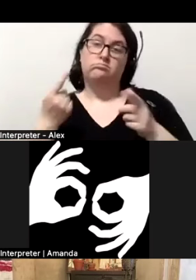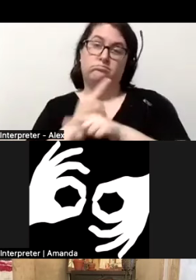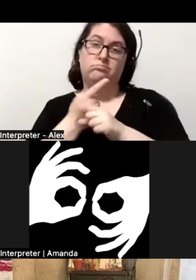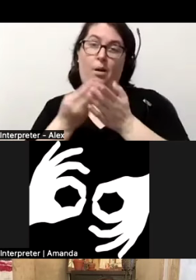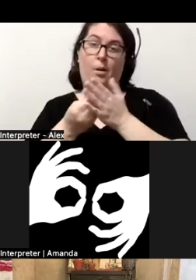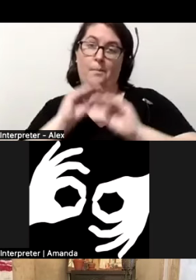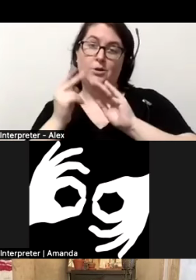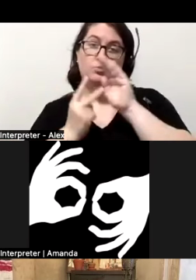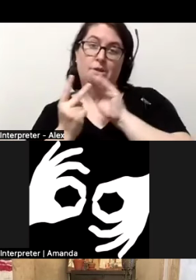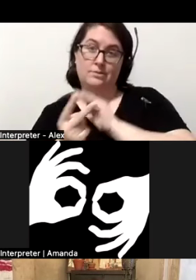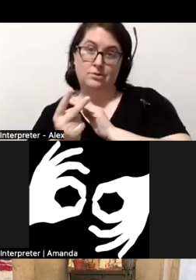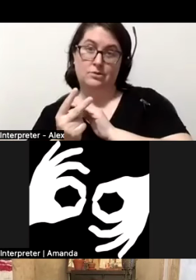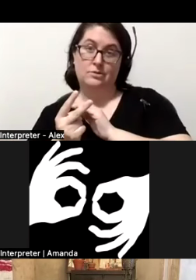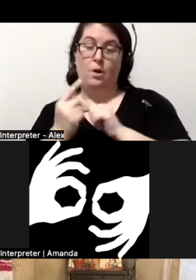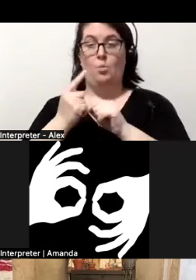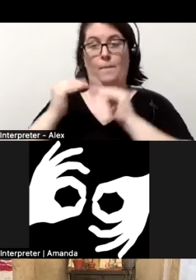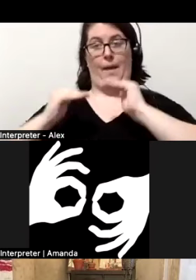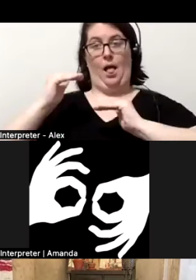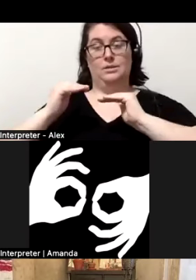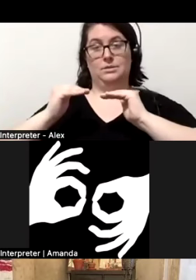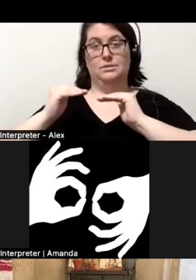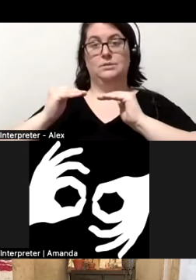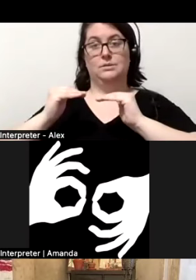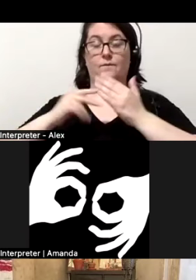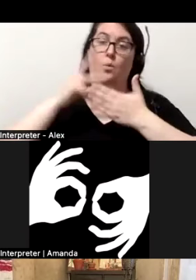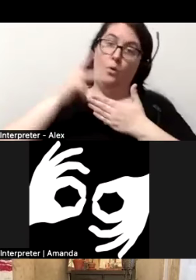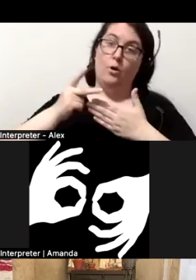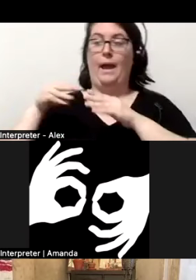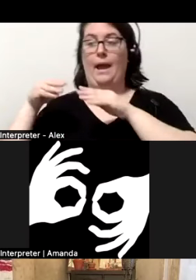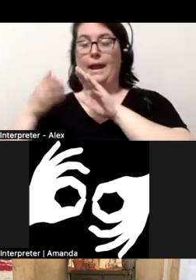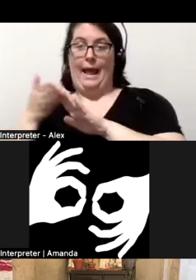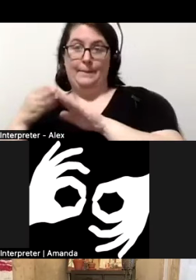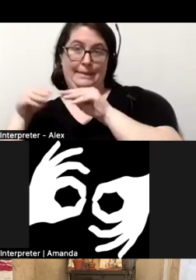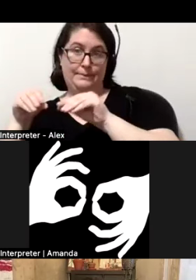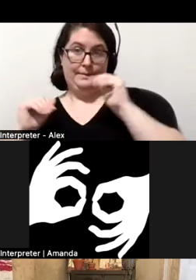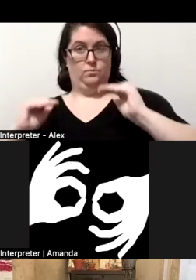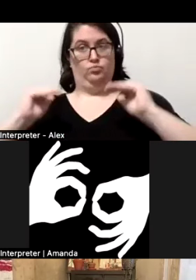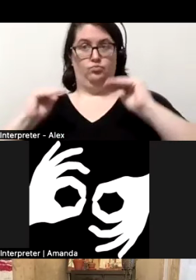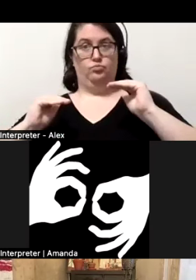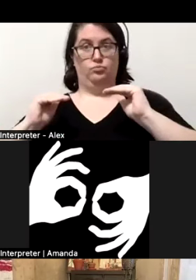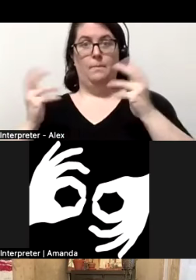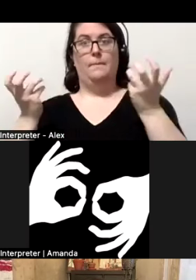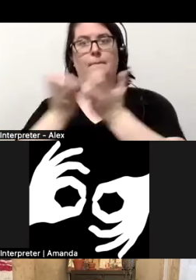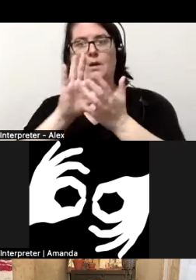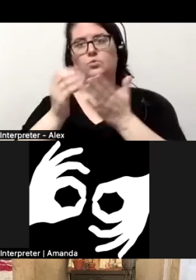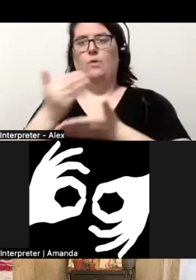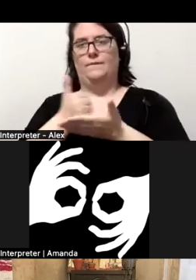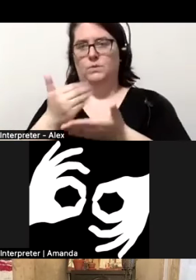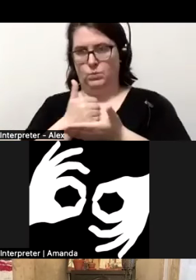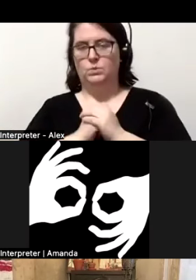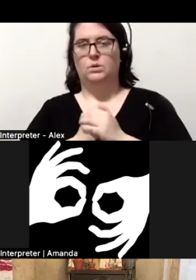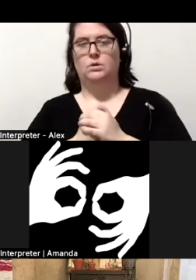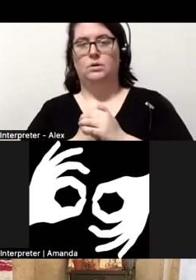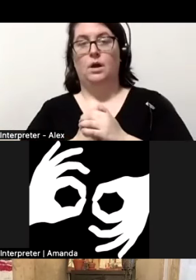projections and appropriate balance of programming and administrative expenses with expenses aligned with revenues. And then there's an